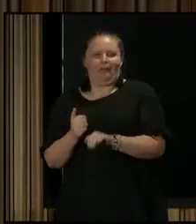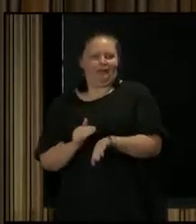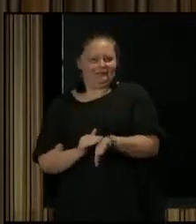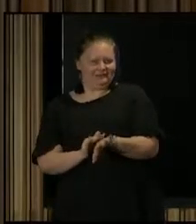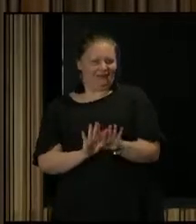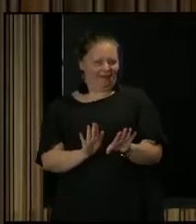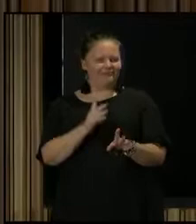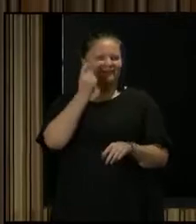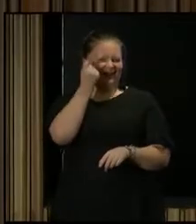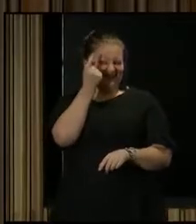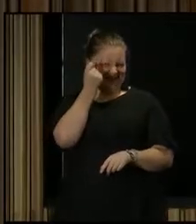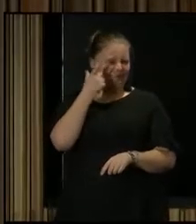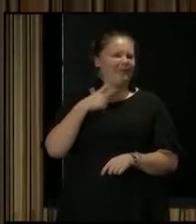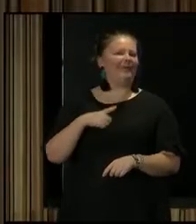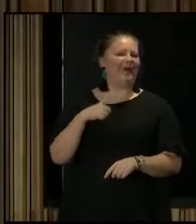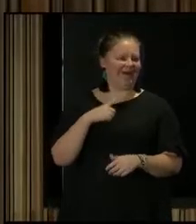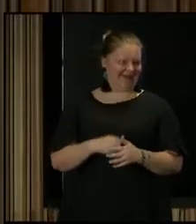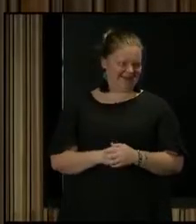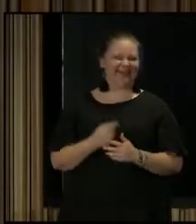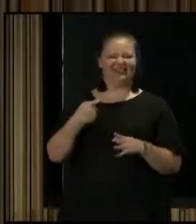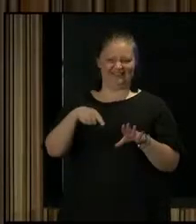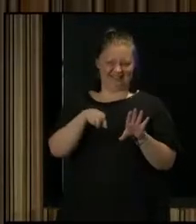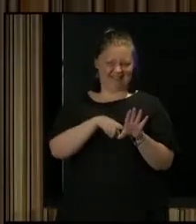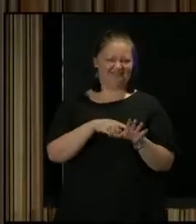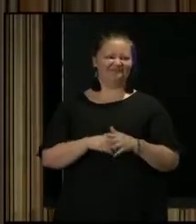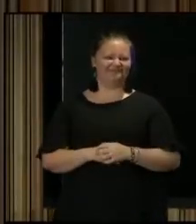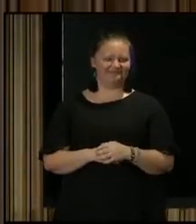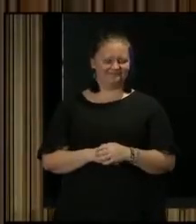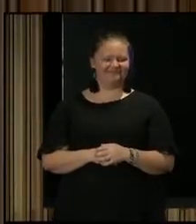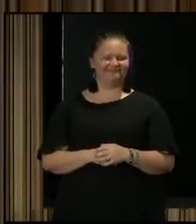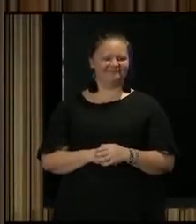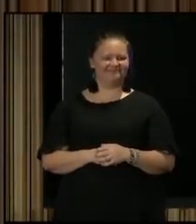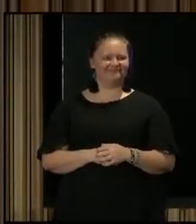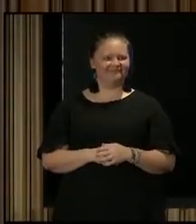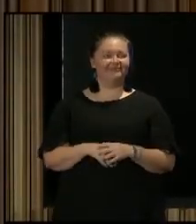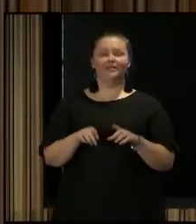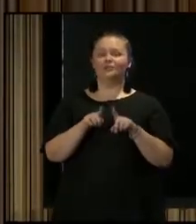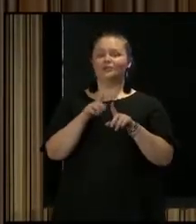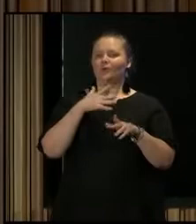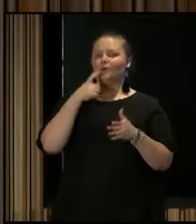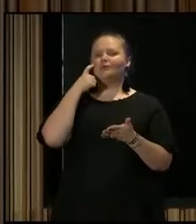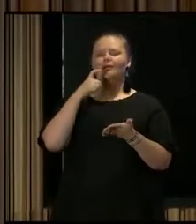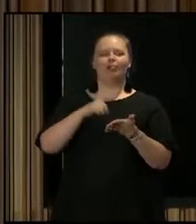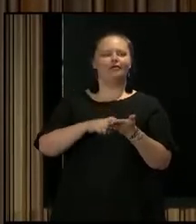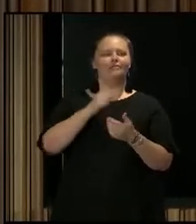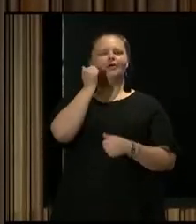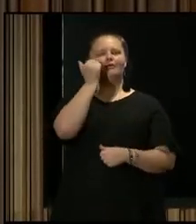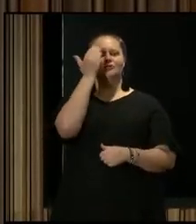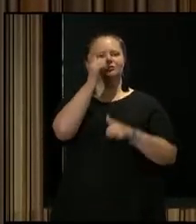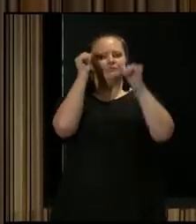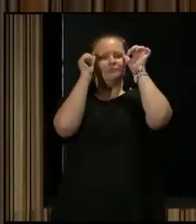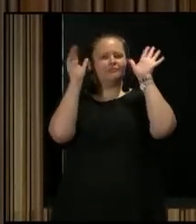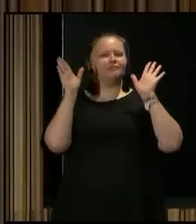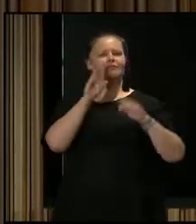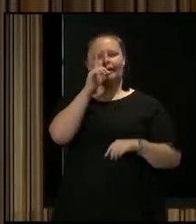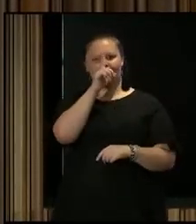but I think you'll understand why this year. I also would like to begin by acknowledging Aboriginal and Torres Strait Islander people and